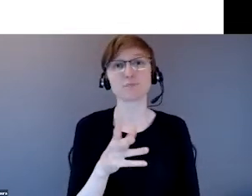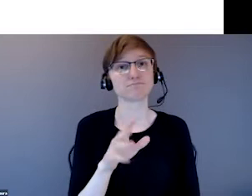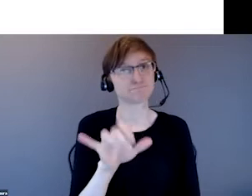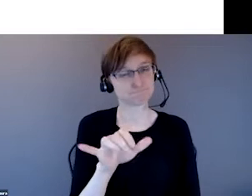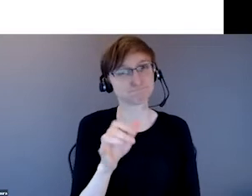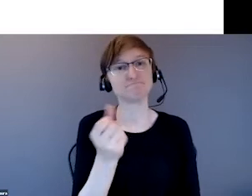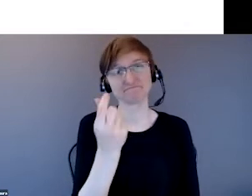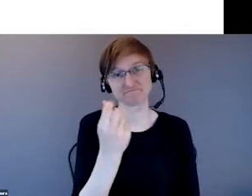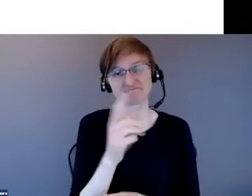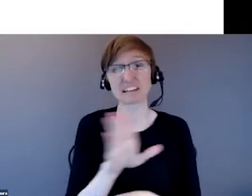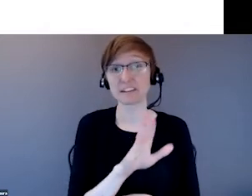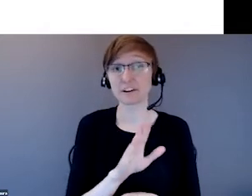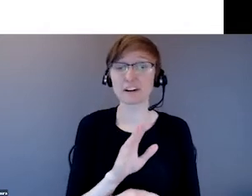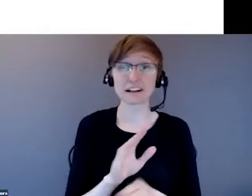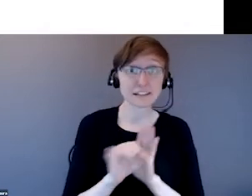supporting access to employment.